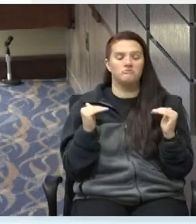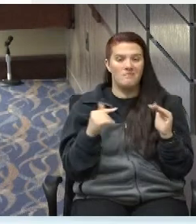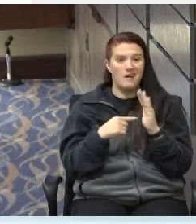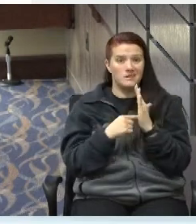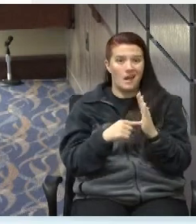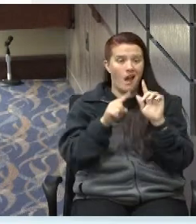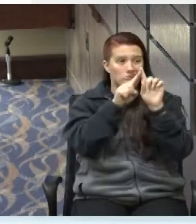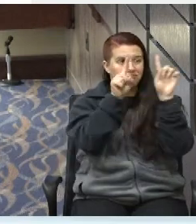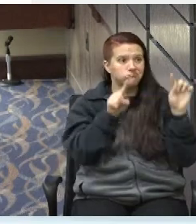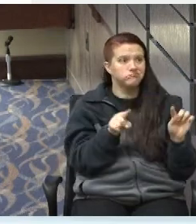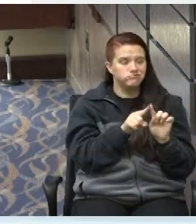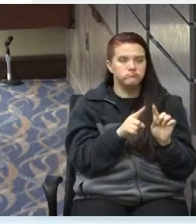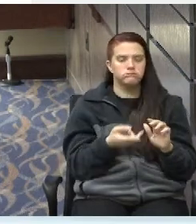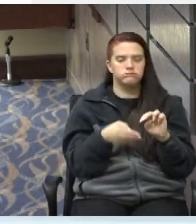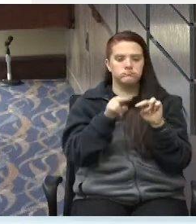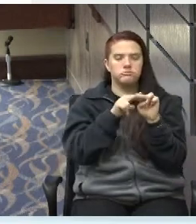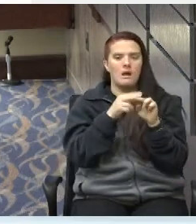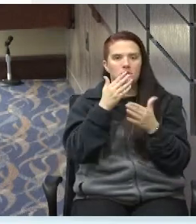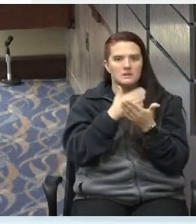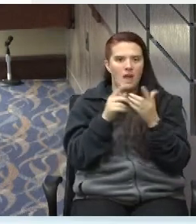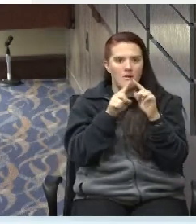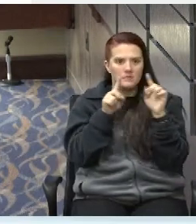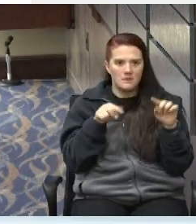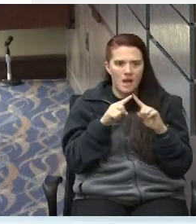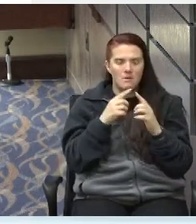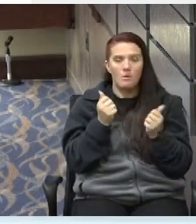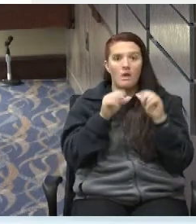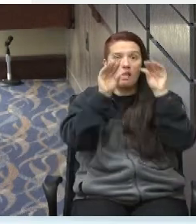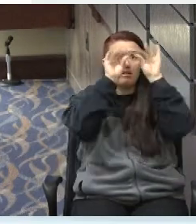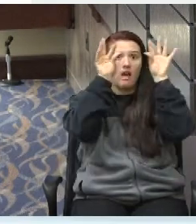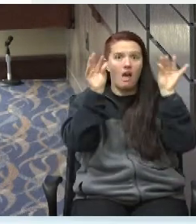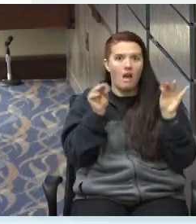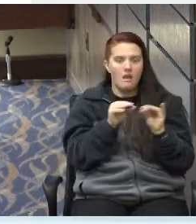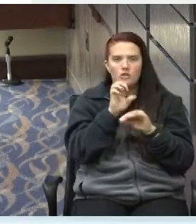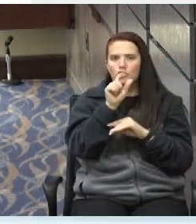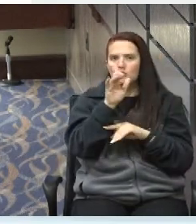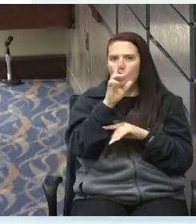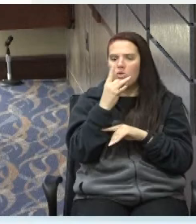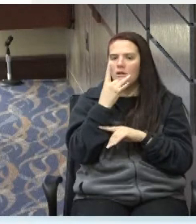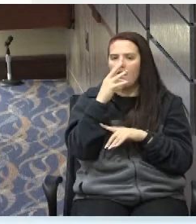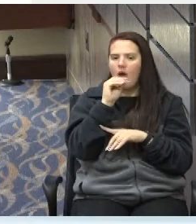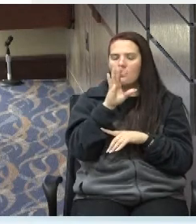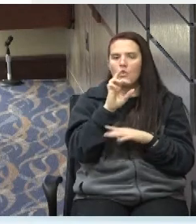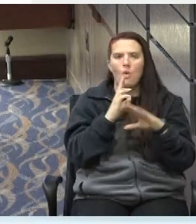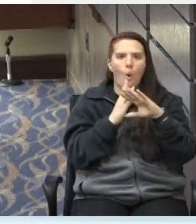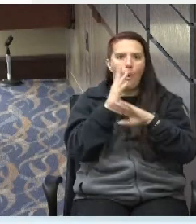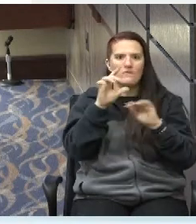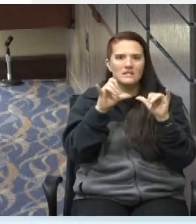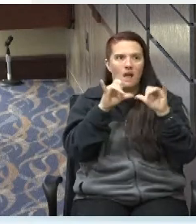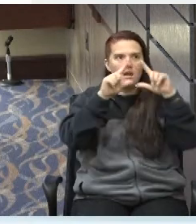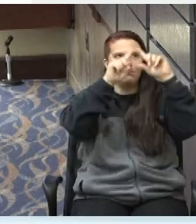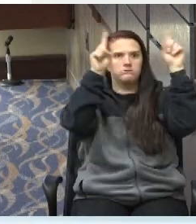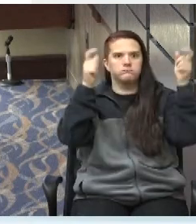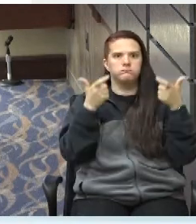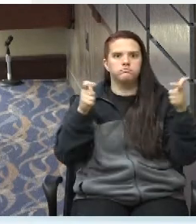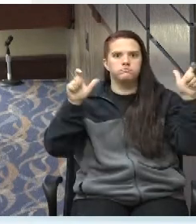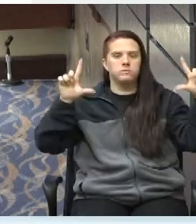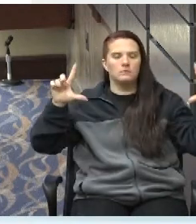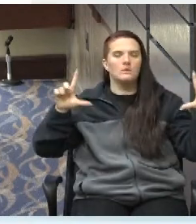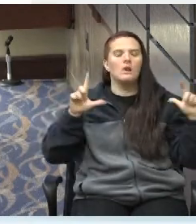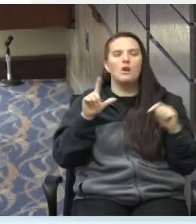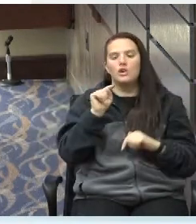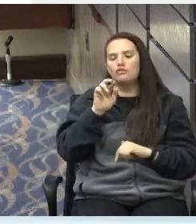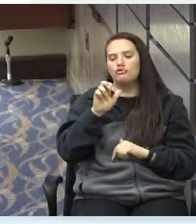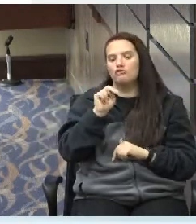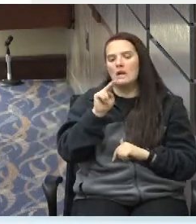signage and enhanced stop signs, maybe with lights, with solar lights or oversized signs, transverse